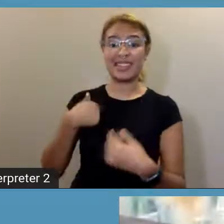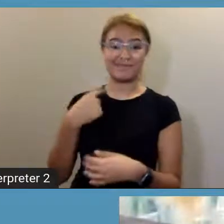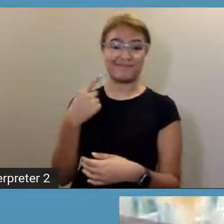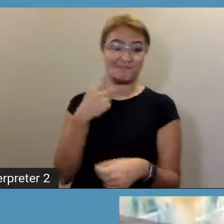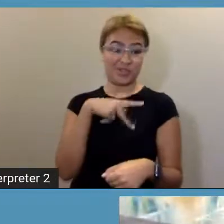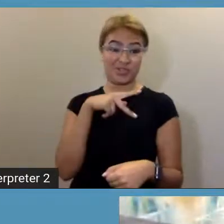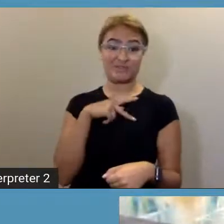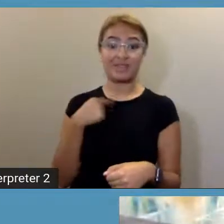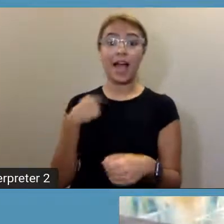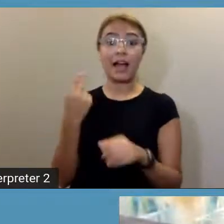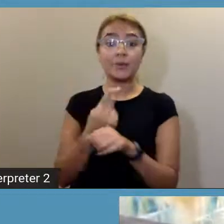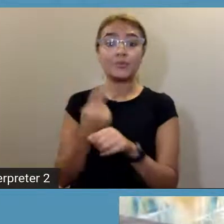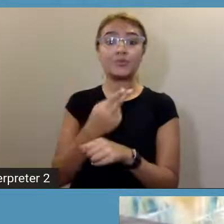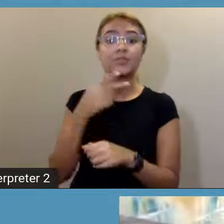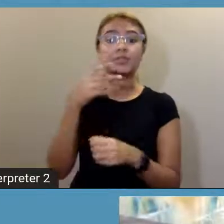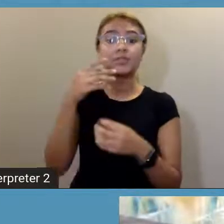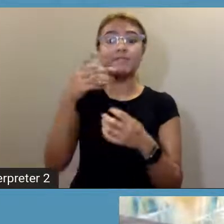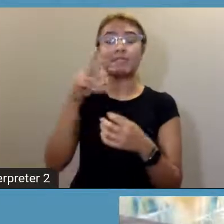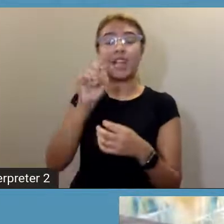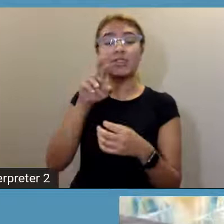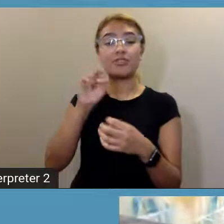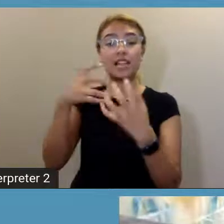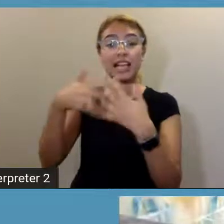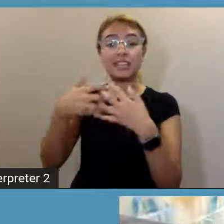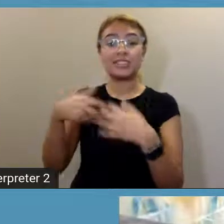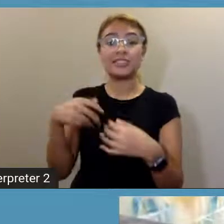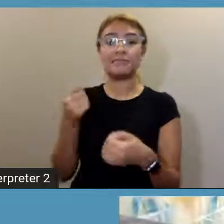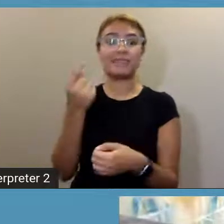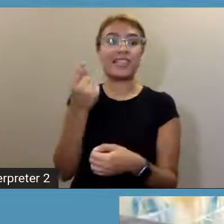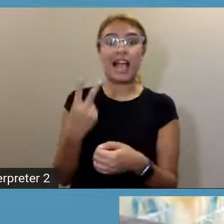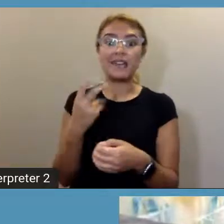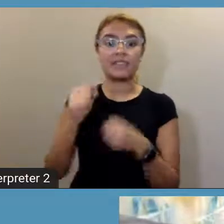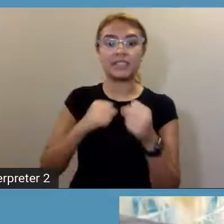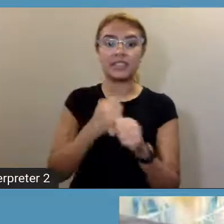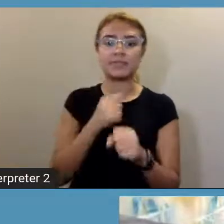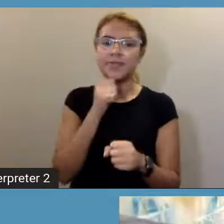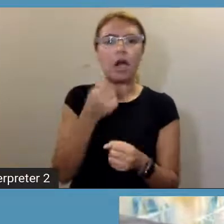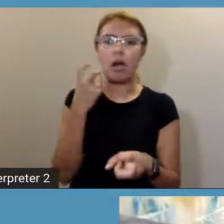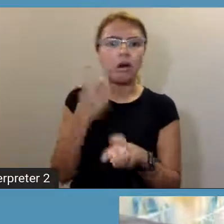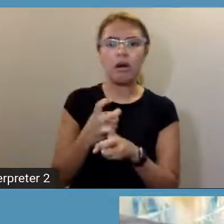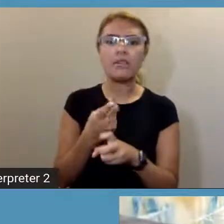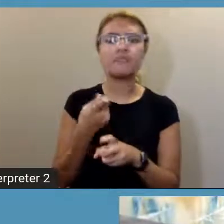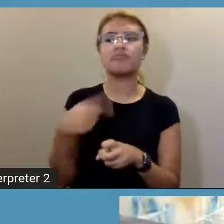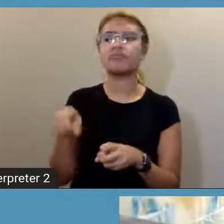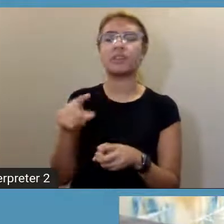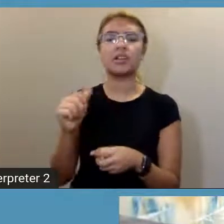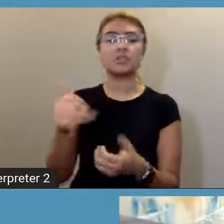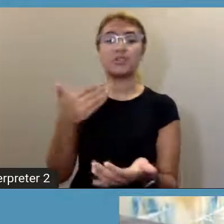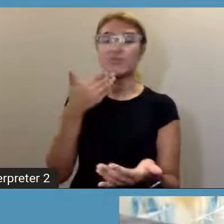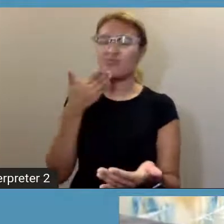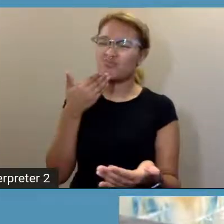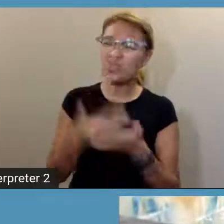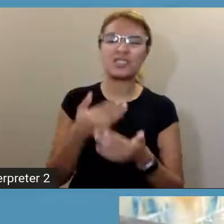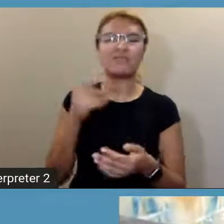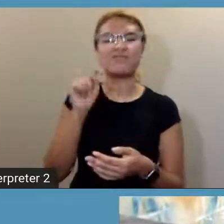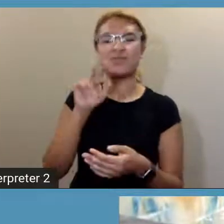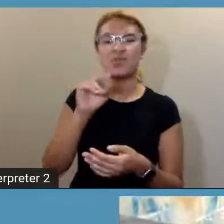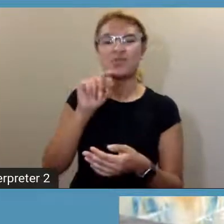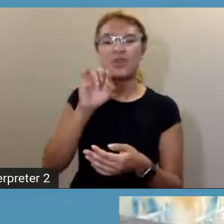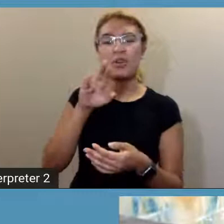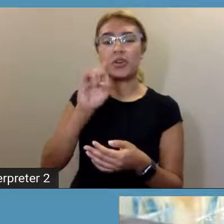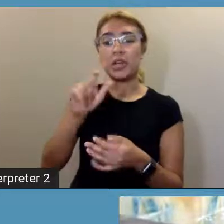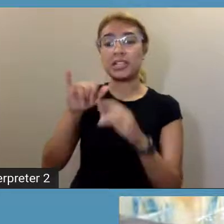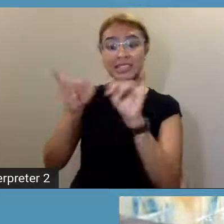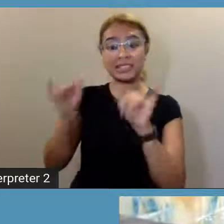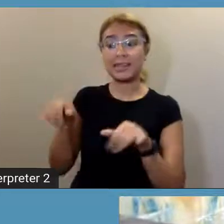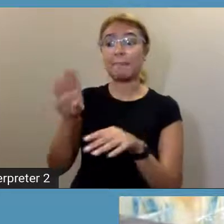Unreal Engine in the period of half a year. It's not that difficult. They have a very good tutorial system by them,